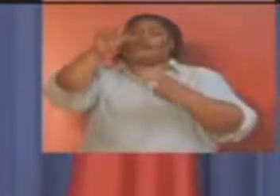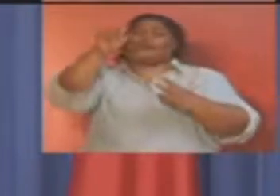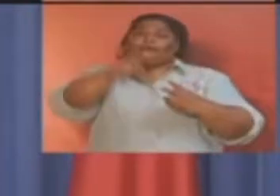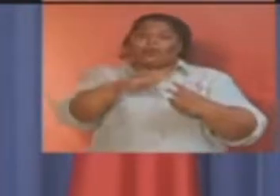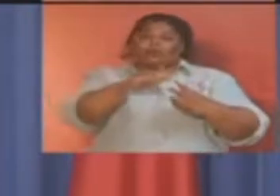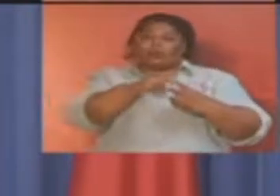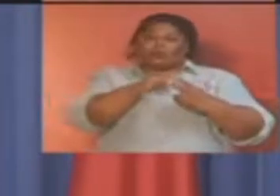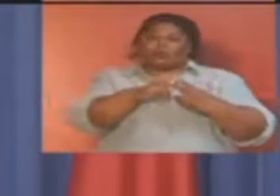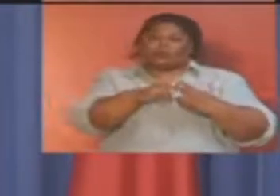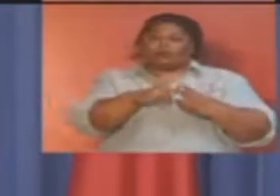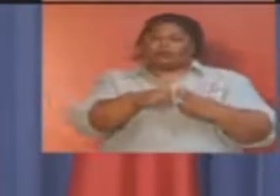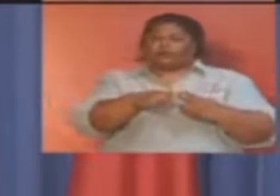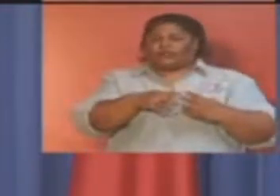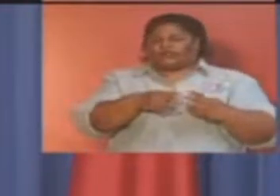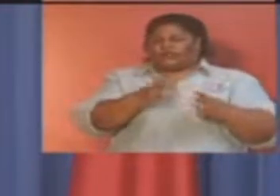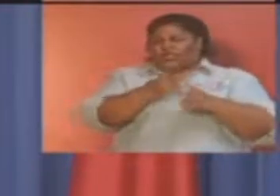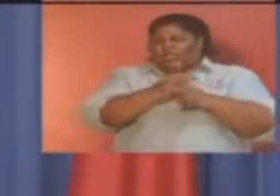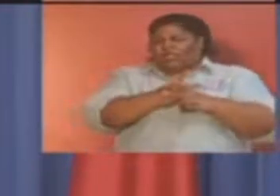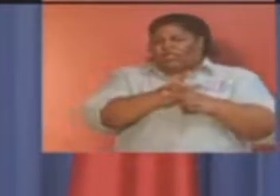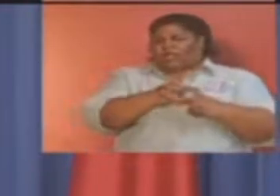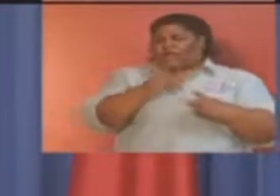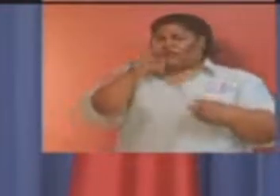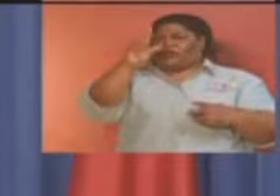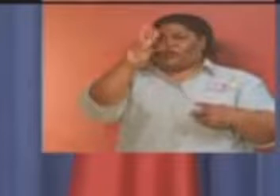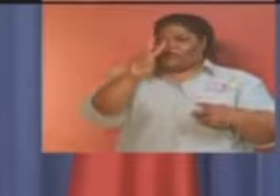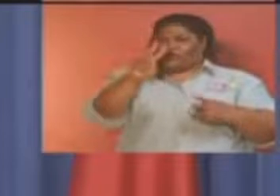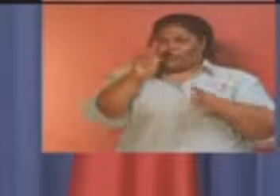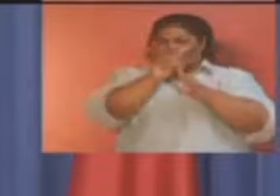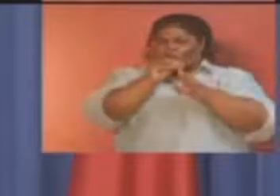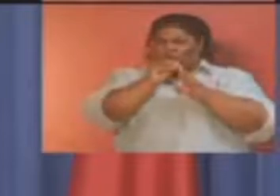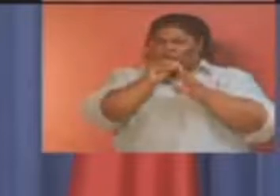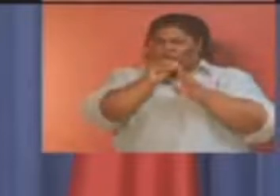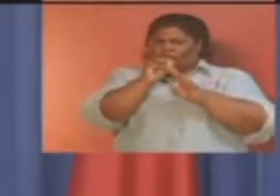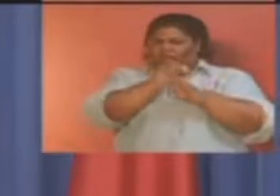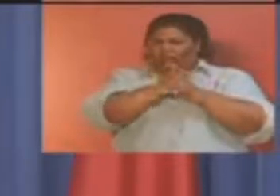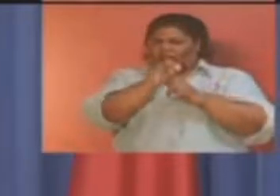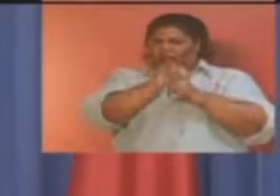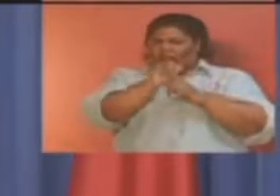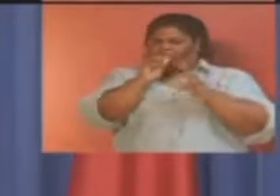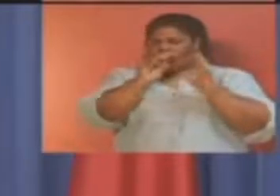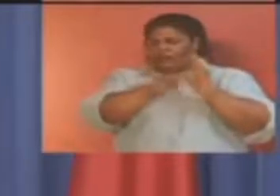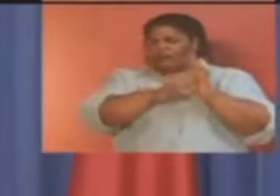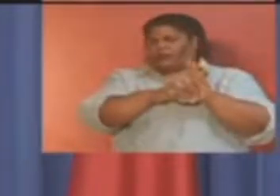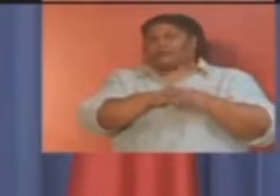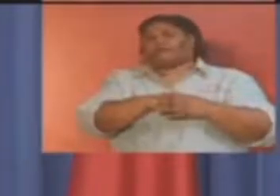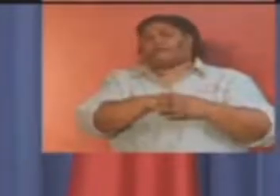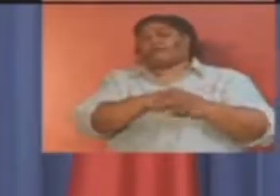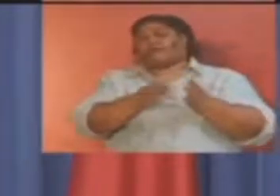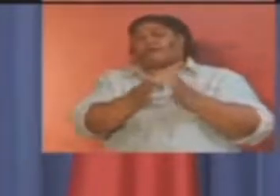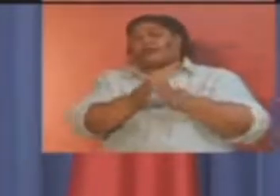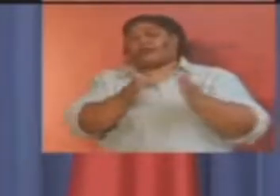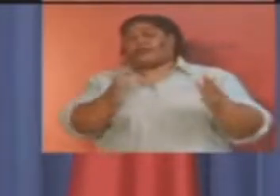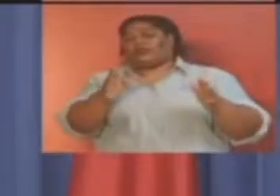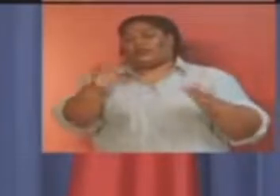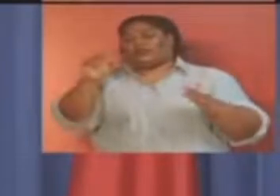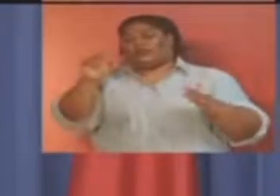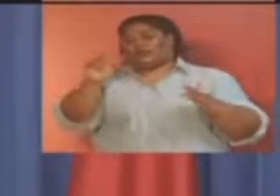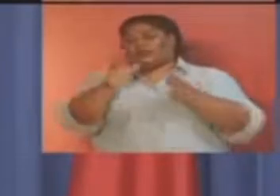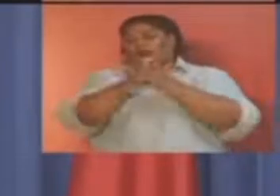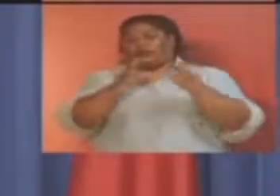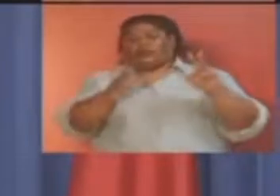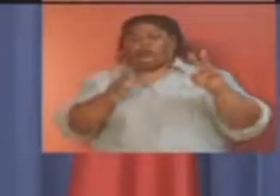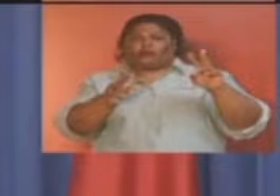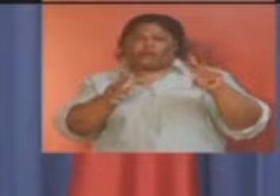at 2 to 8 degrees Celsius. It is given at an interval of 21 to 28 days post, that's the second